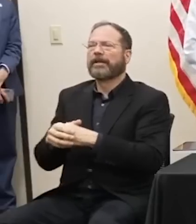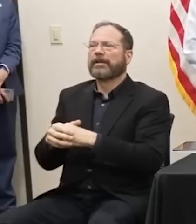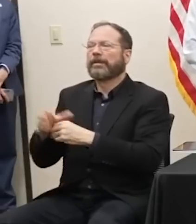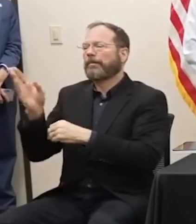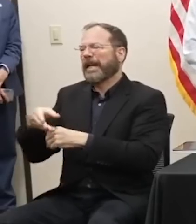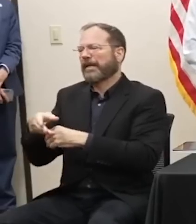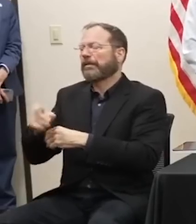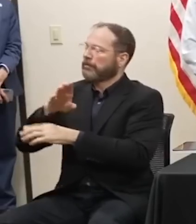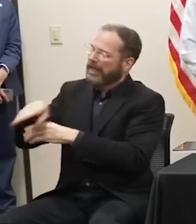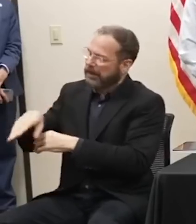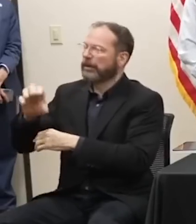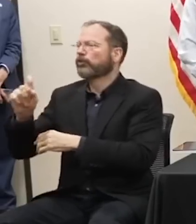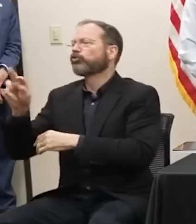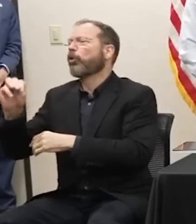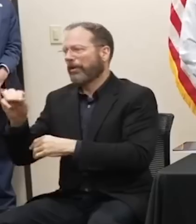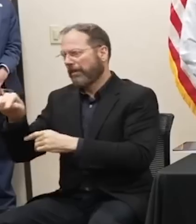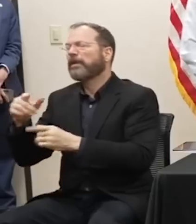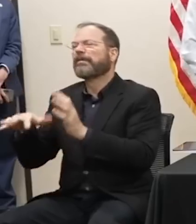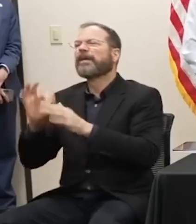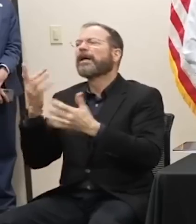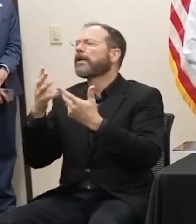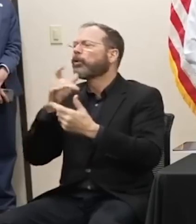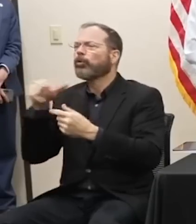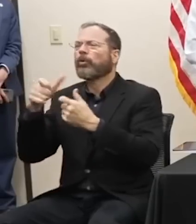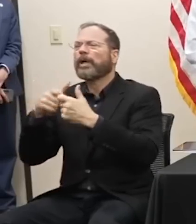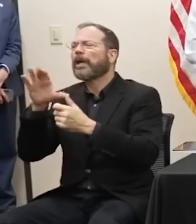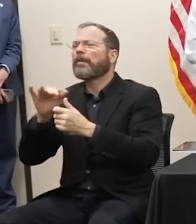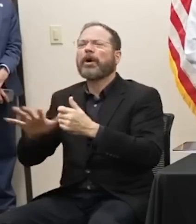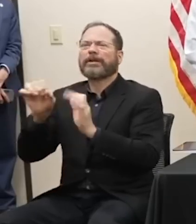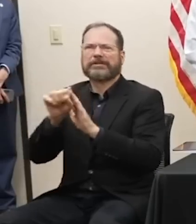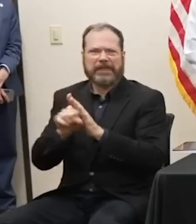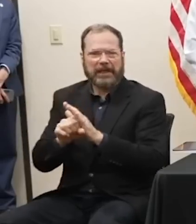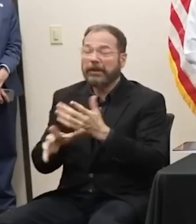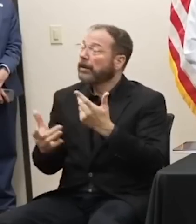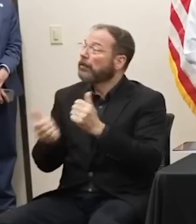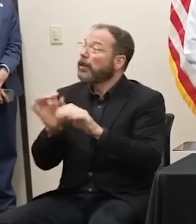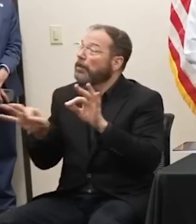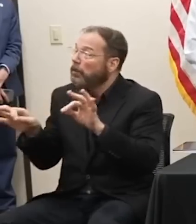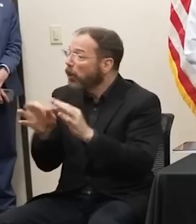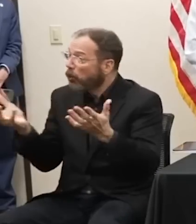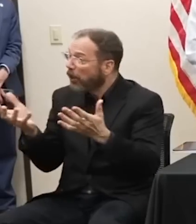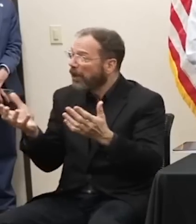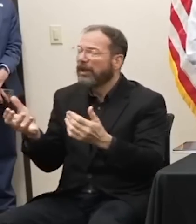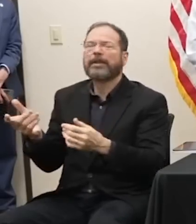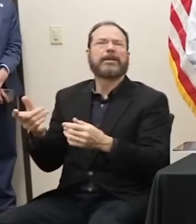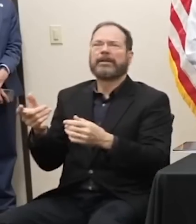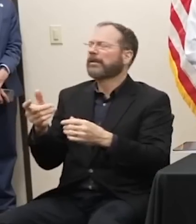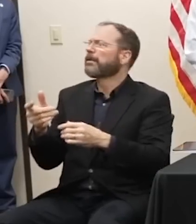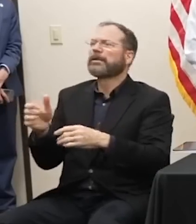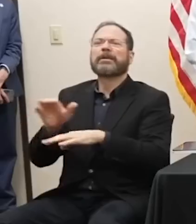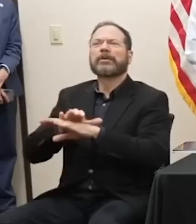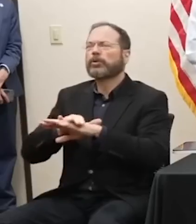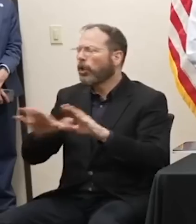puc.texas.gov/storm to find information about the utilities across the state. And most importantly, under no circumstances